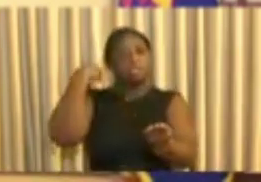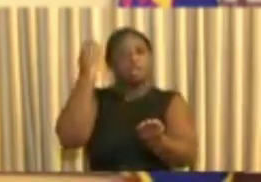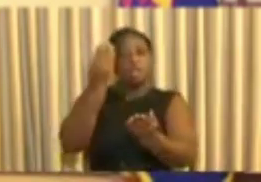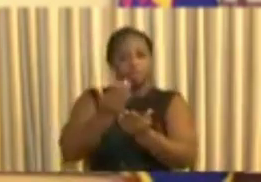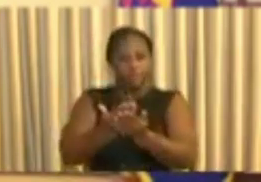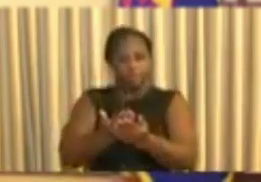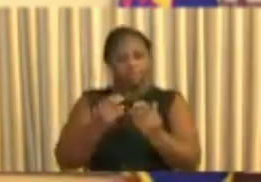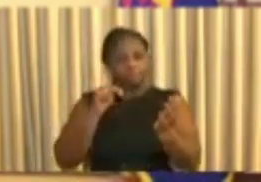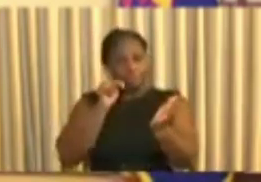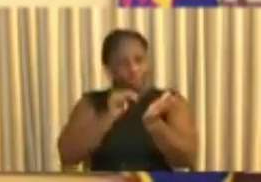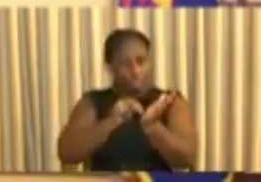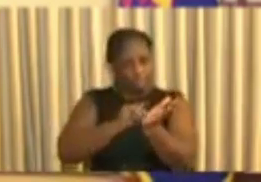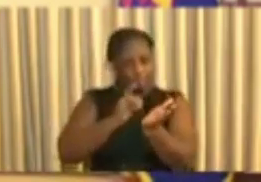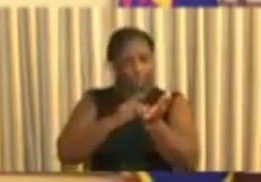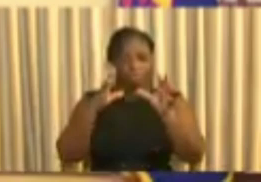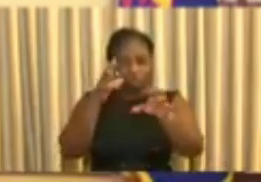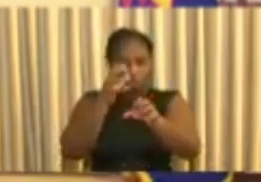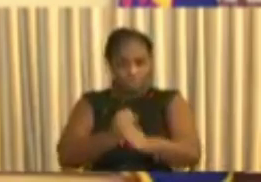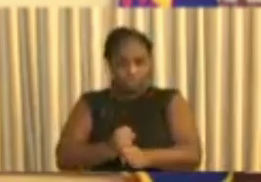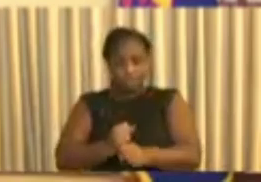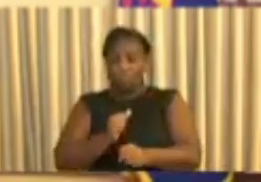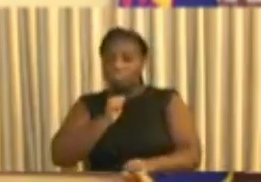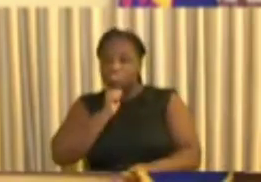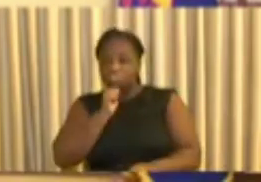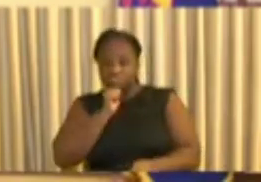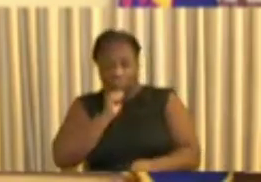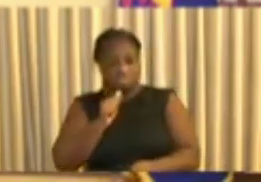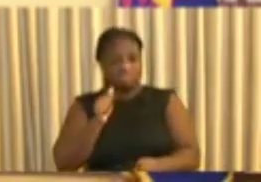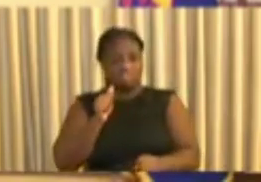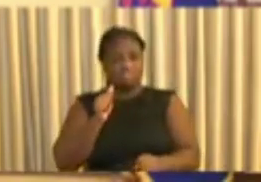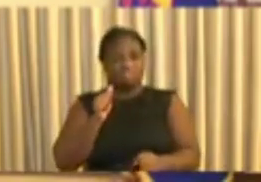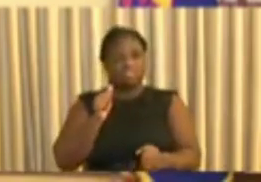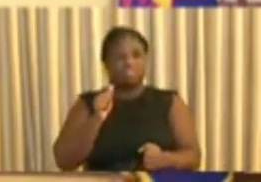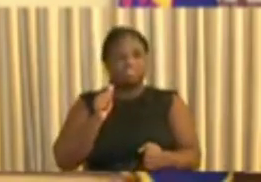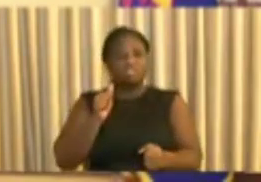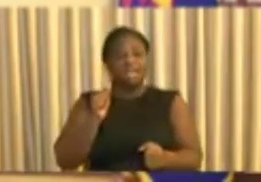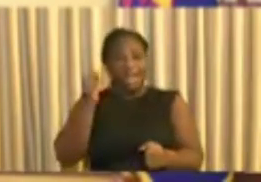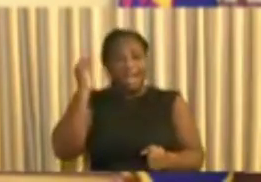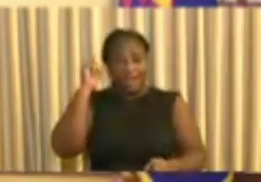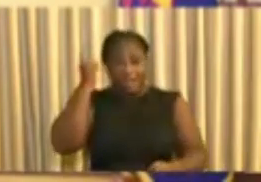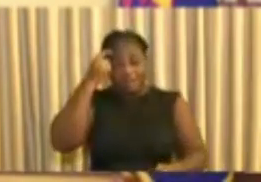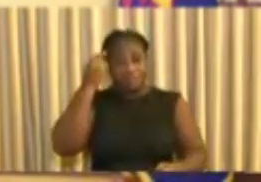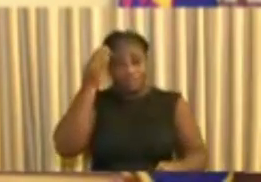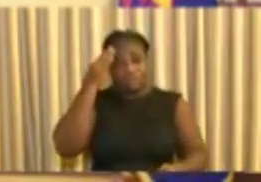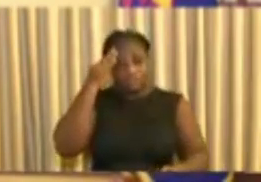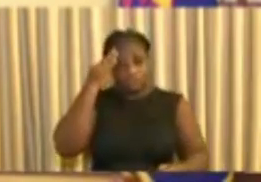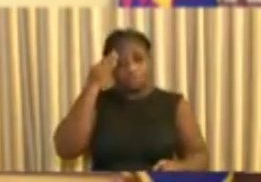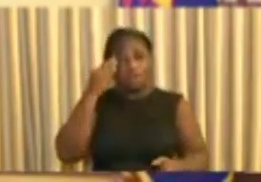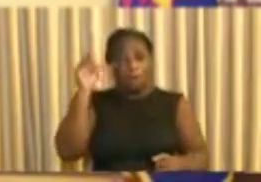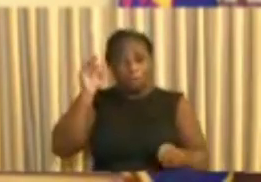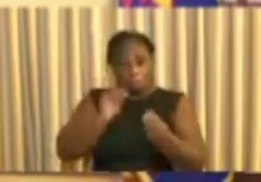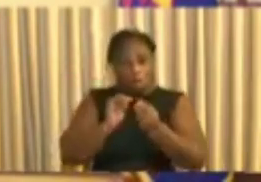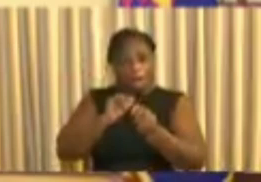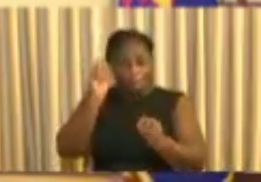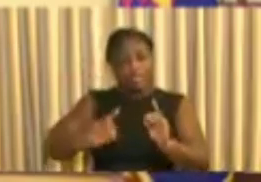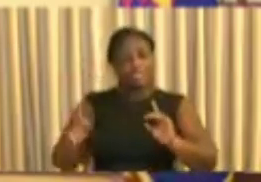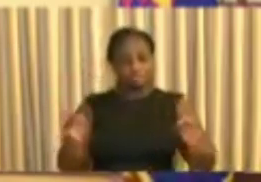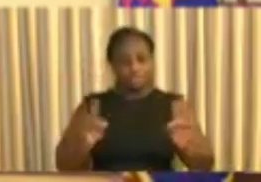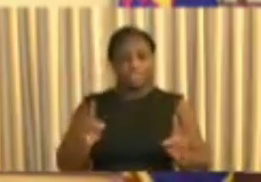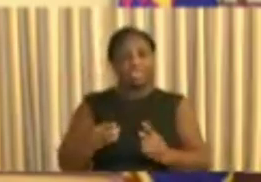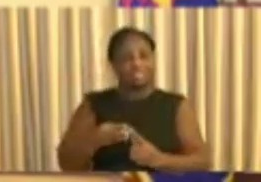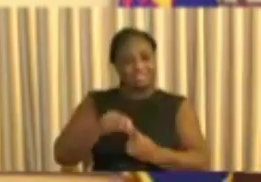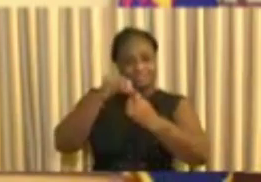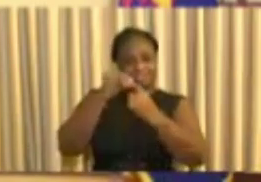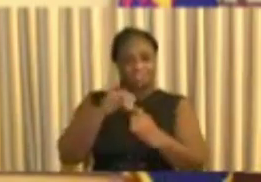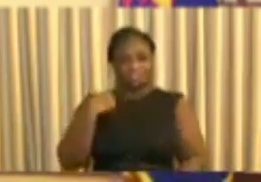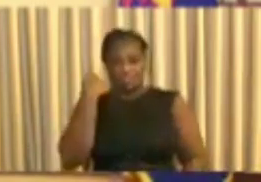health workers. This notwithstanding, government is aware that more needs to be done, especially